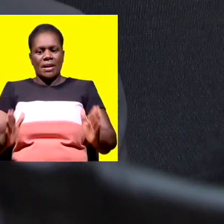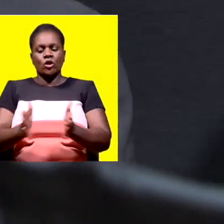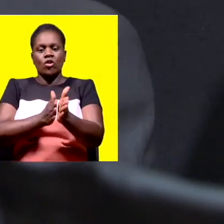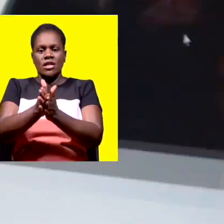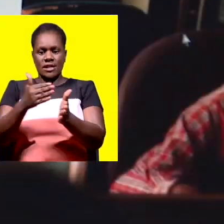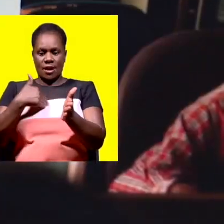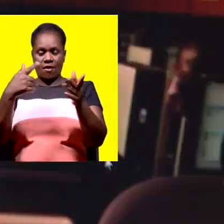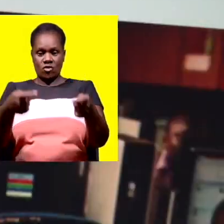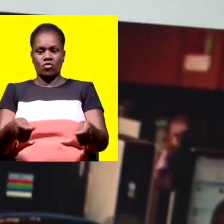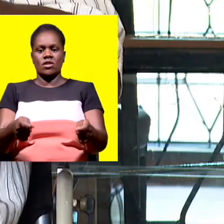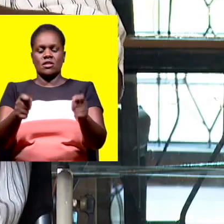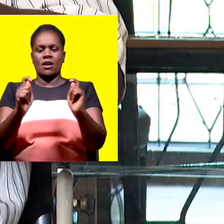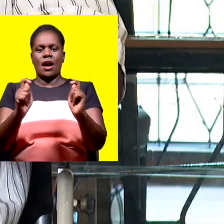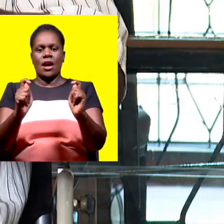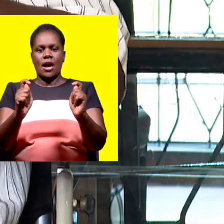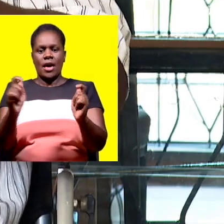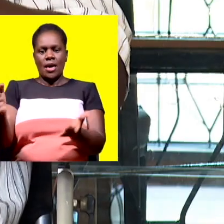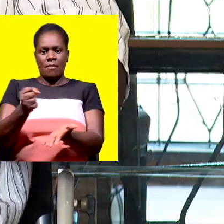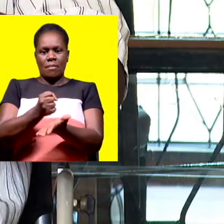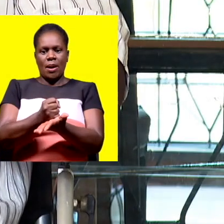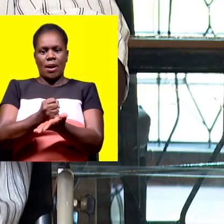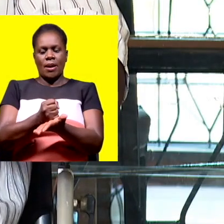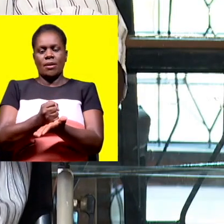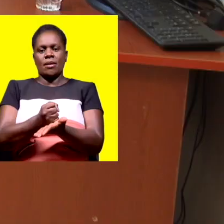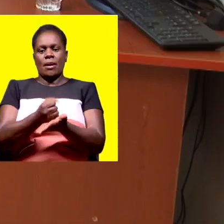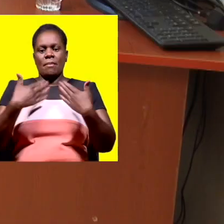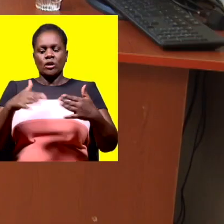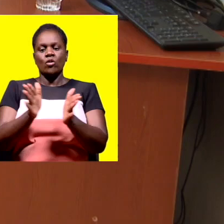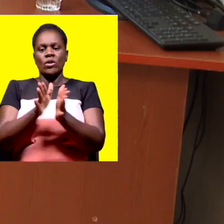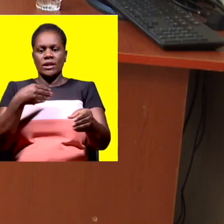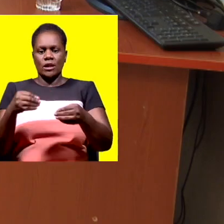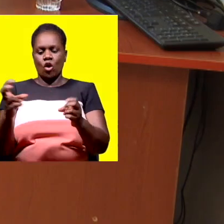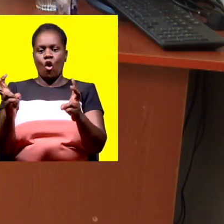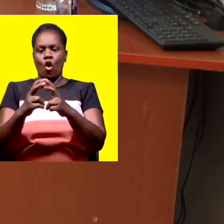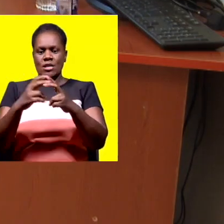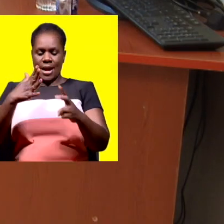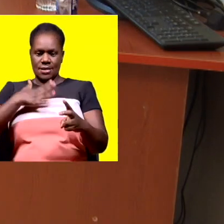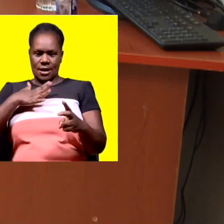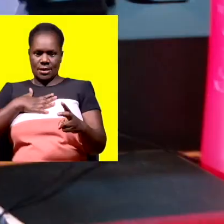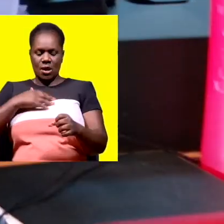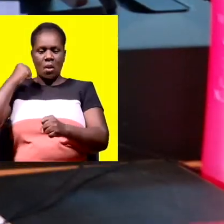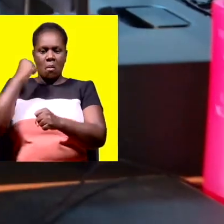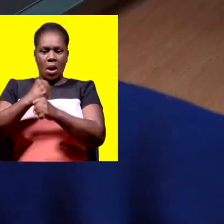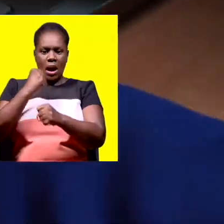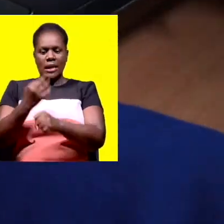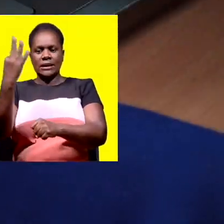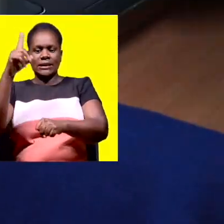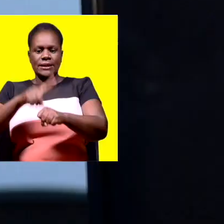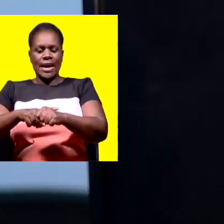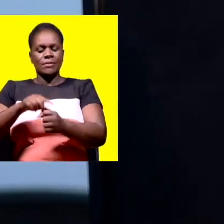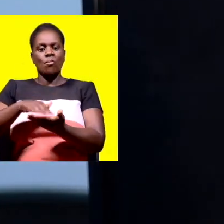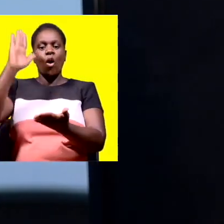Anybody who is interested in trying a person with disability in employment contact us. We